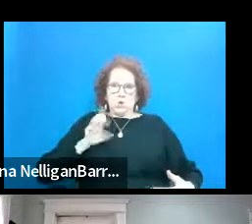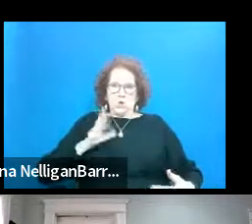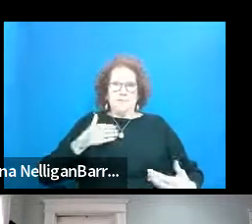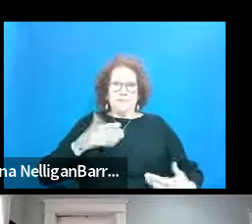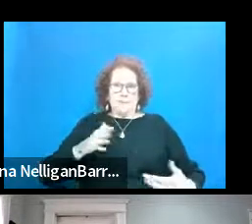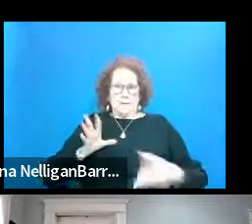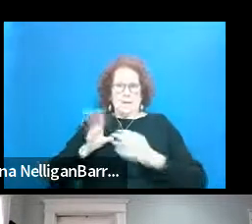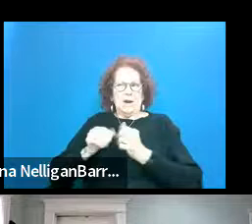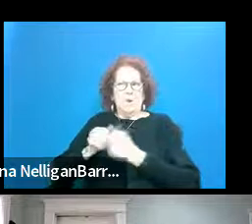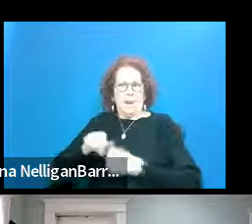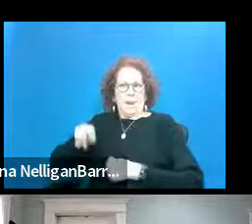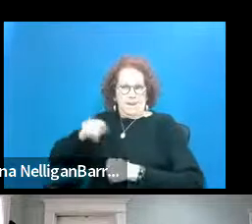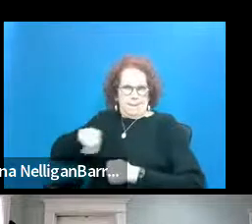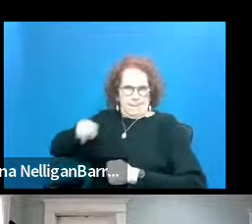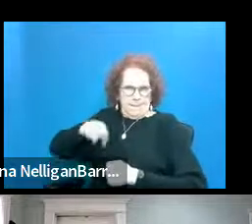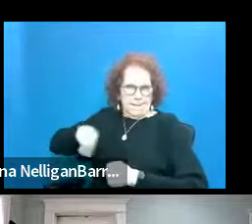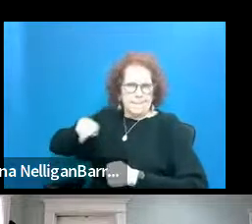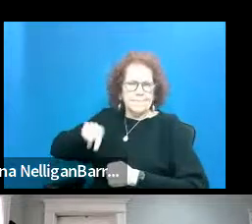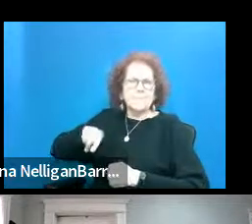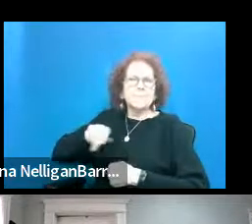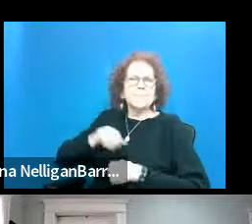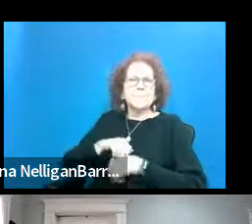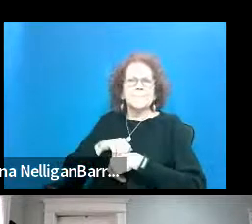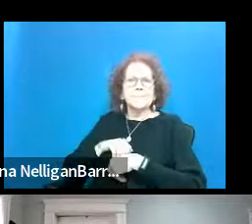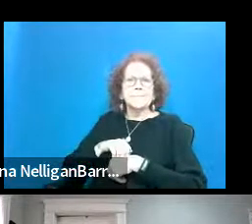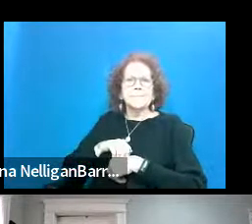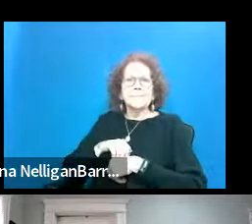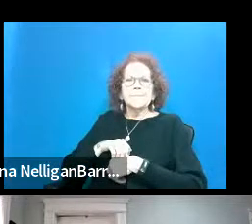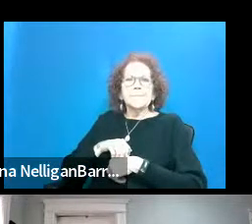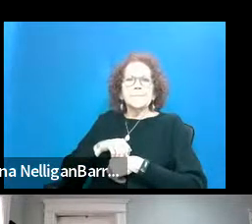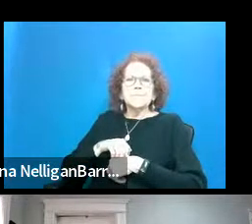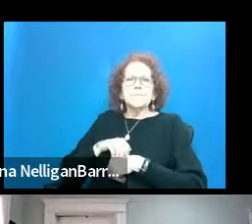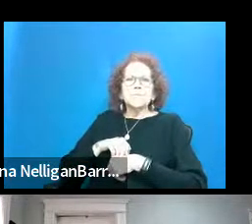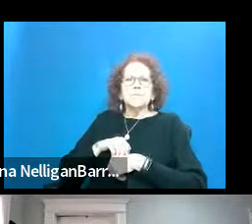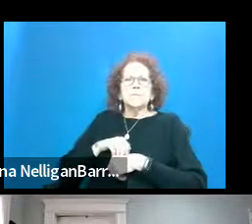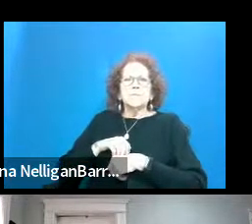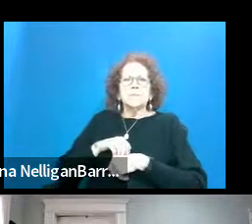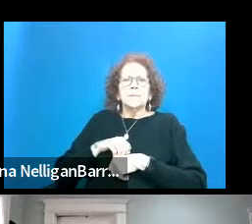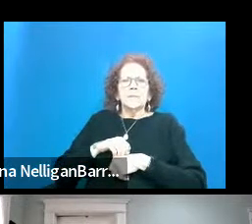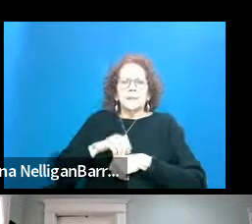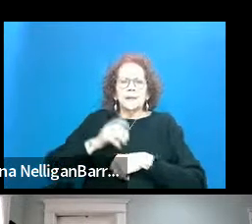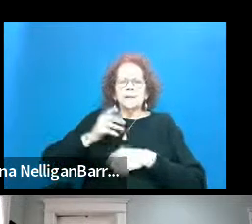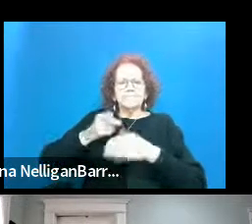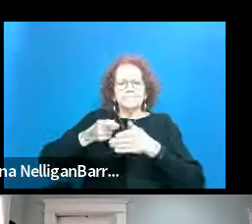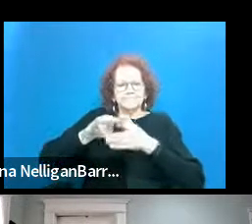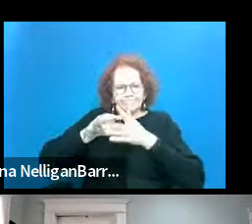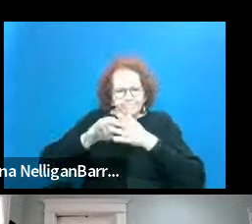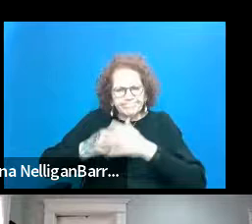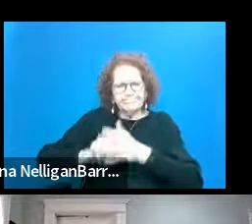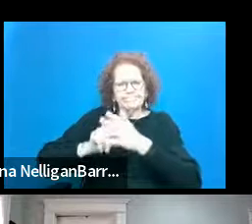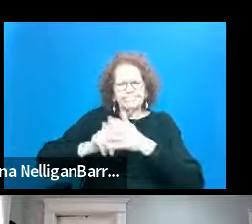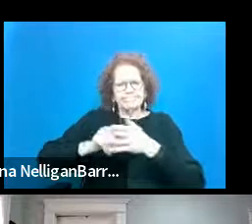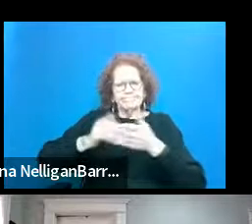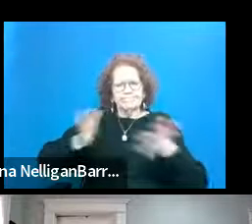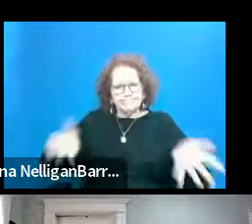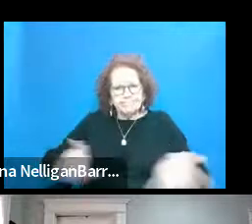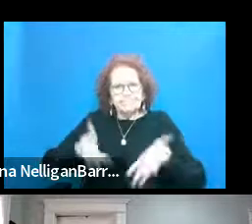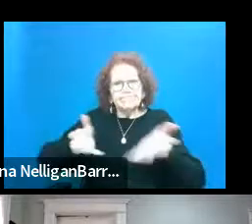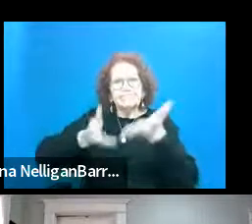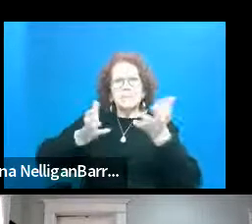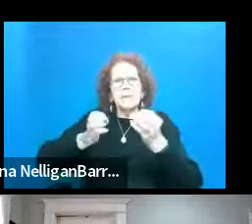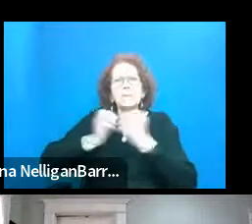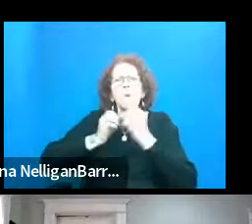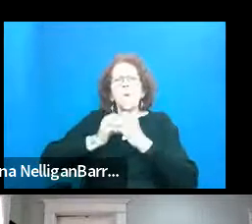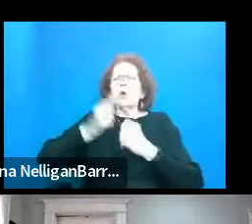insulating windows to help try and push the city more towards the Greentopia future. So it